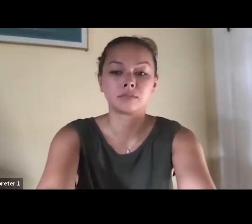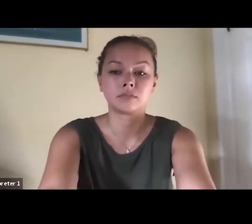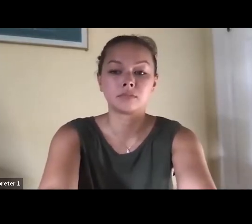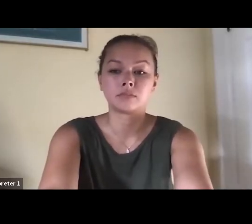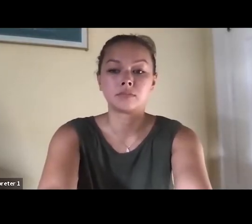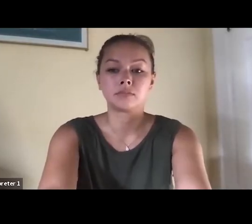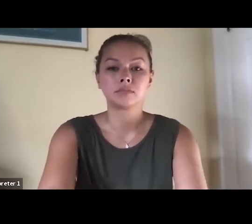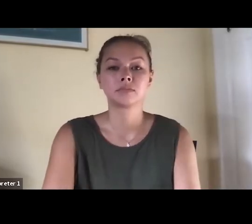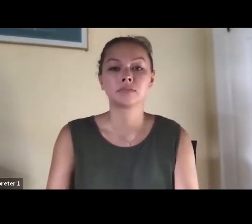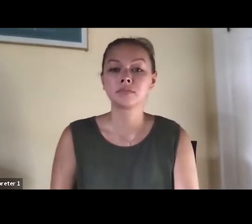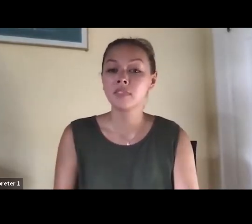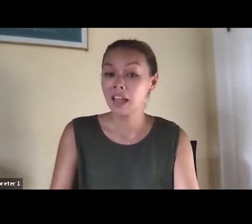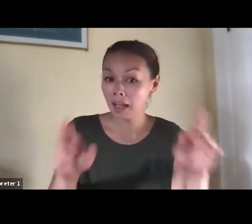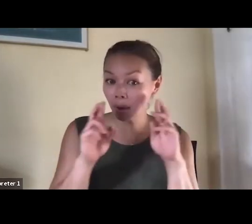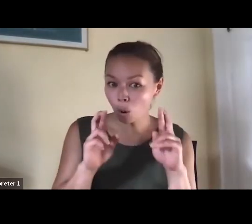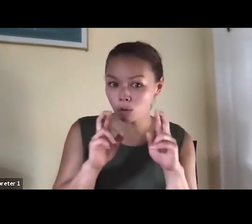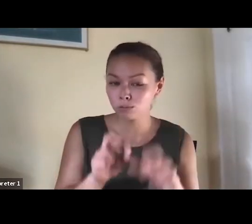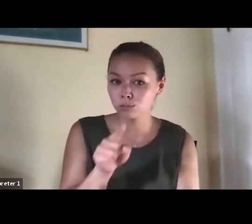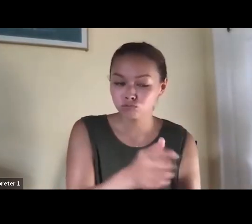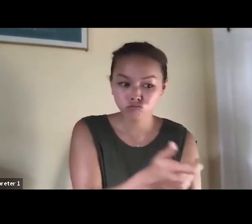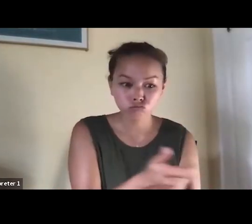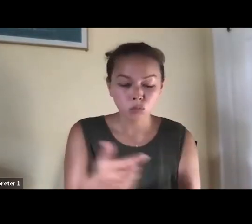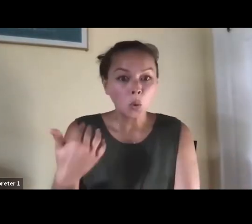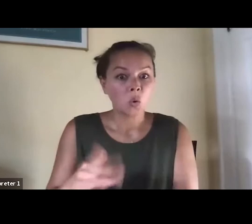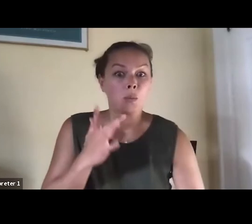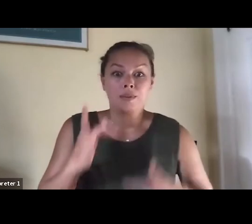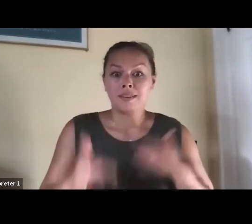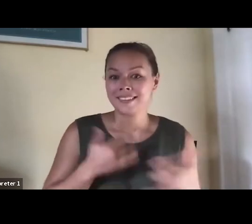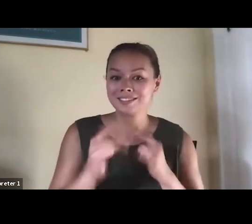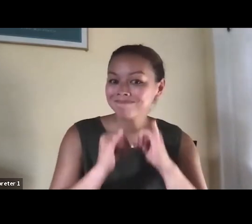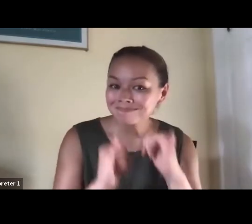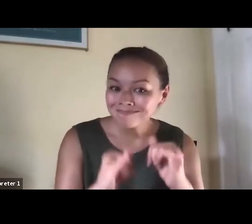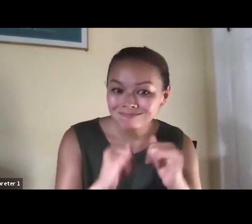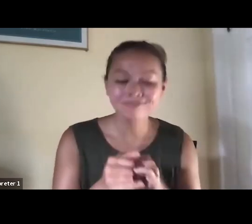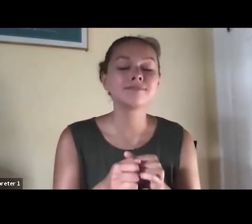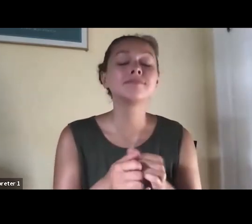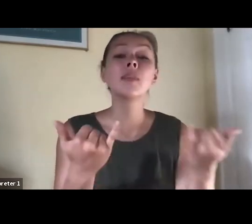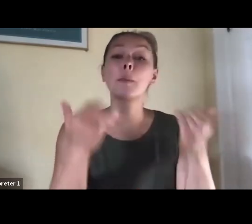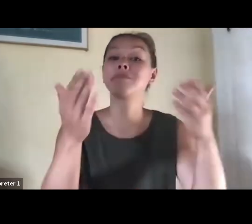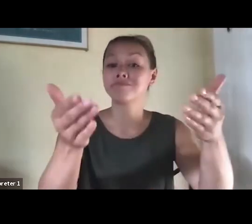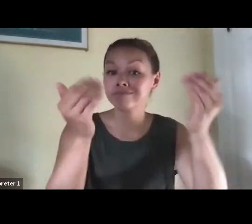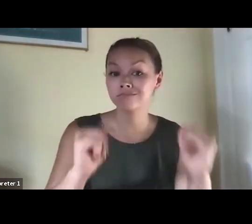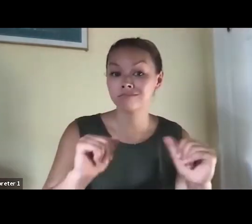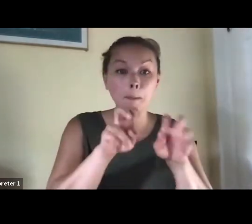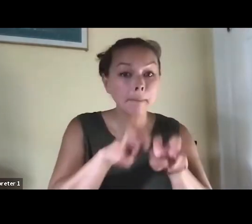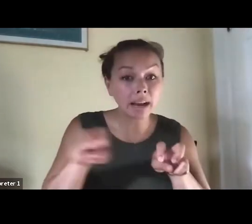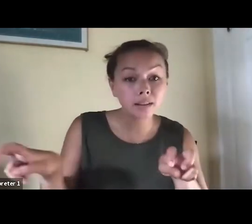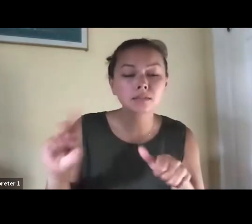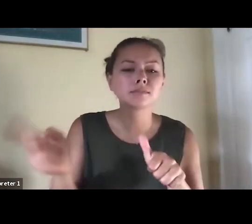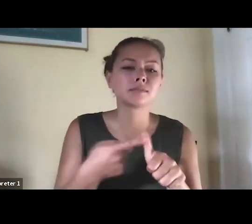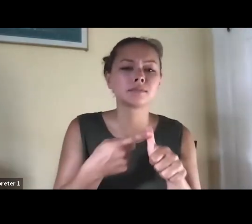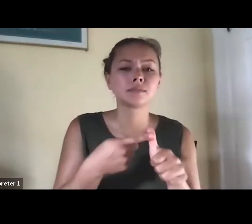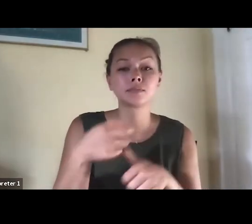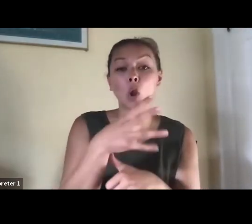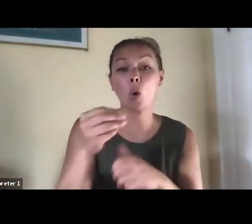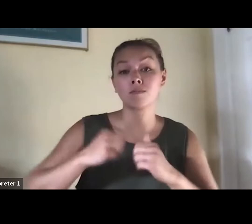I hope that got you just as excited as we are. Now, on to the main event. Our first panelist is the co-founder of Big Bad Boo Studios